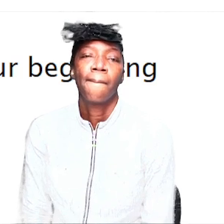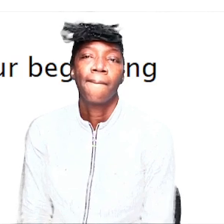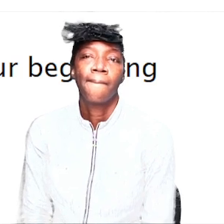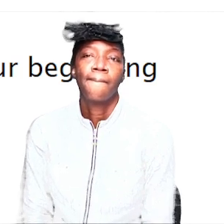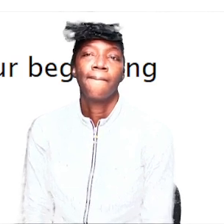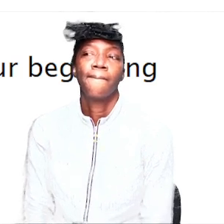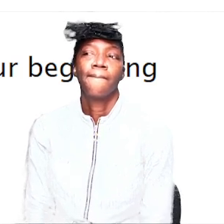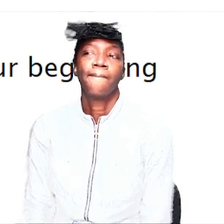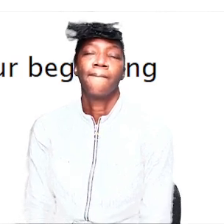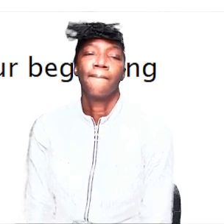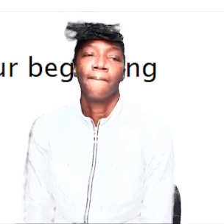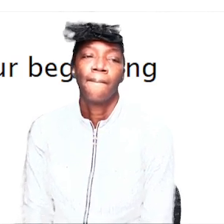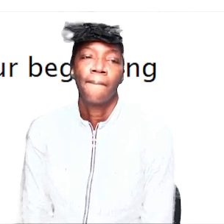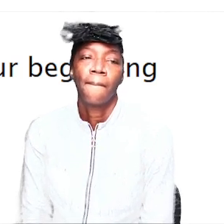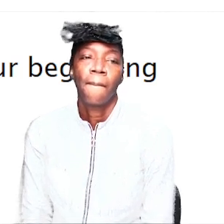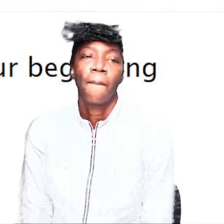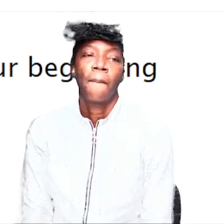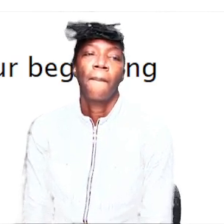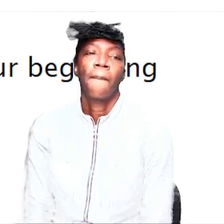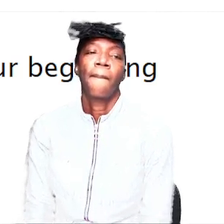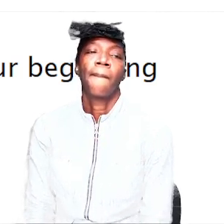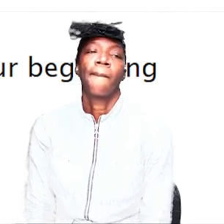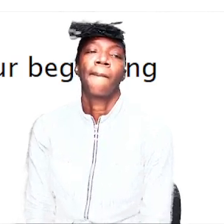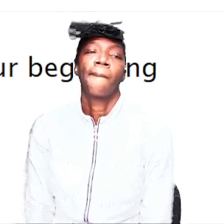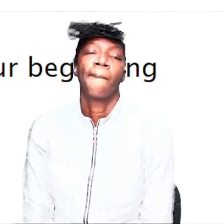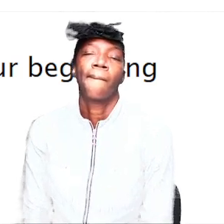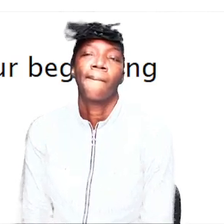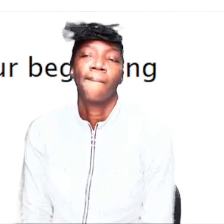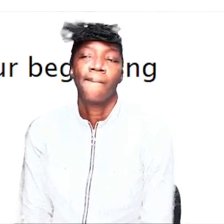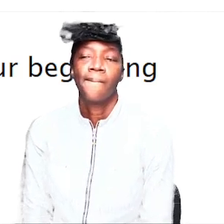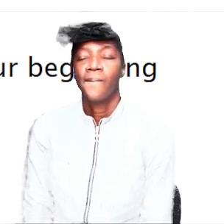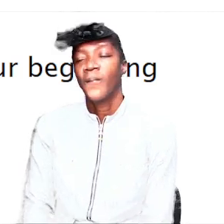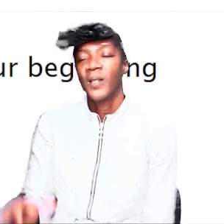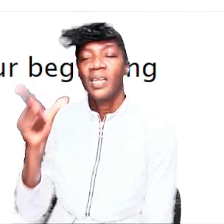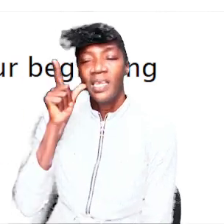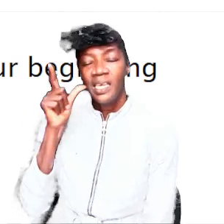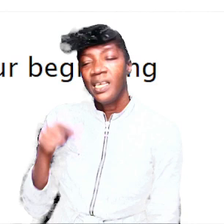A story that was told of this young lady that was going